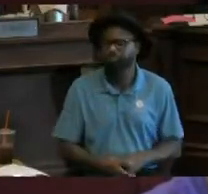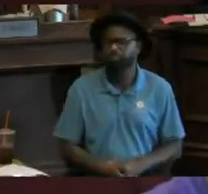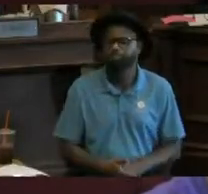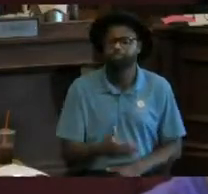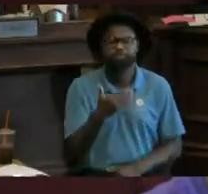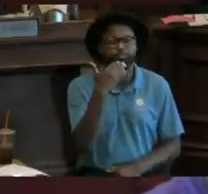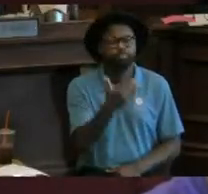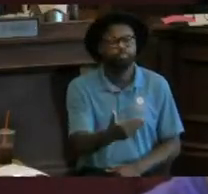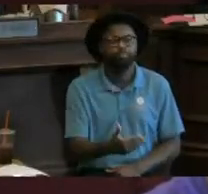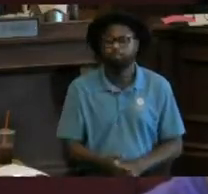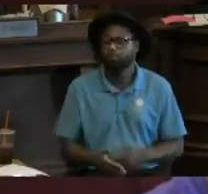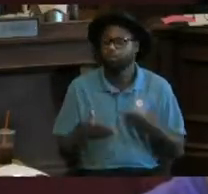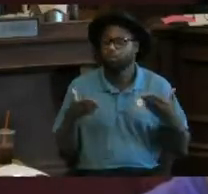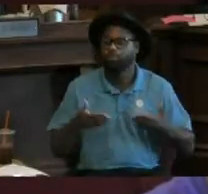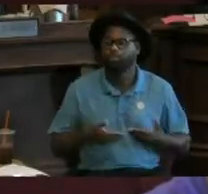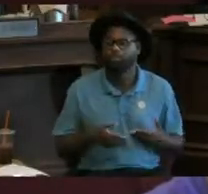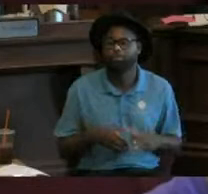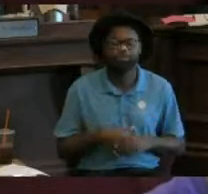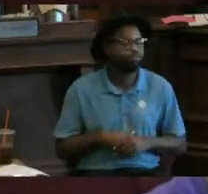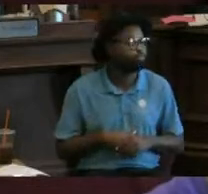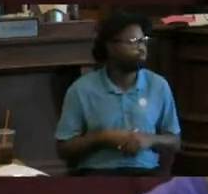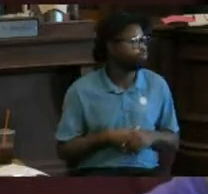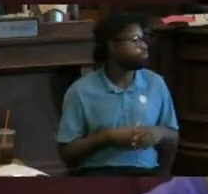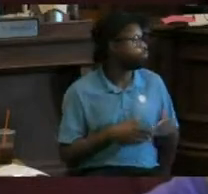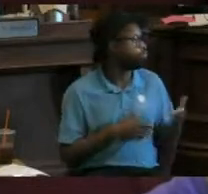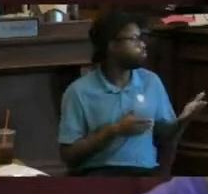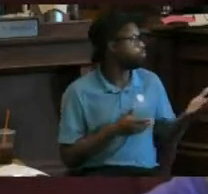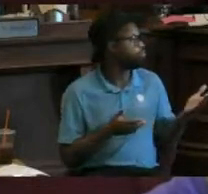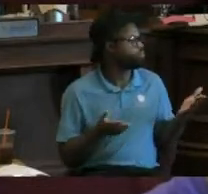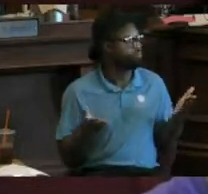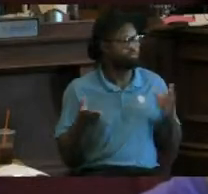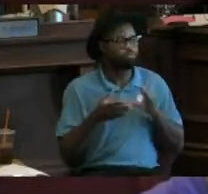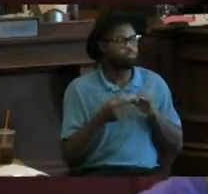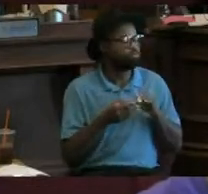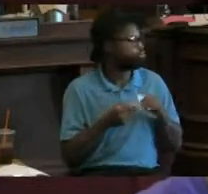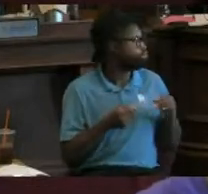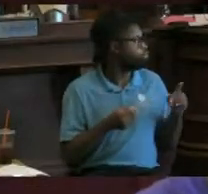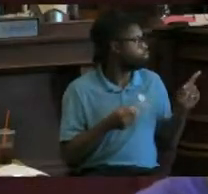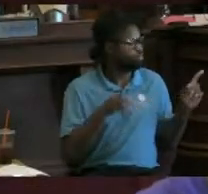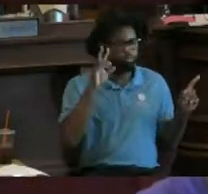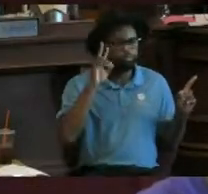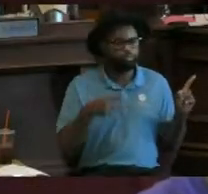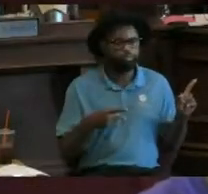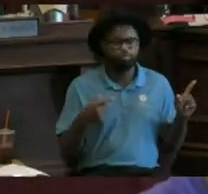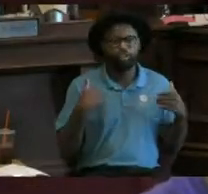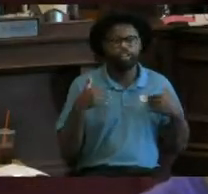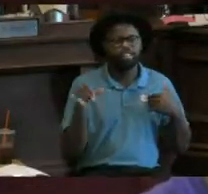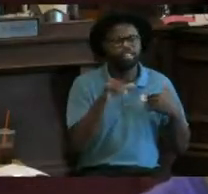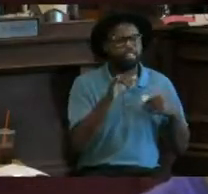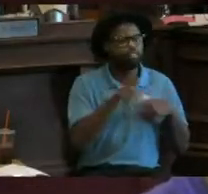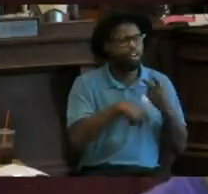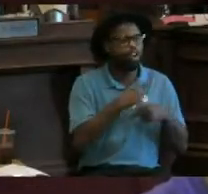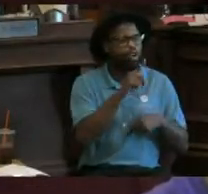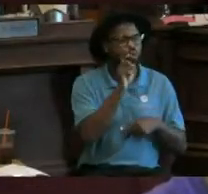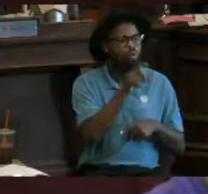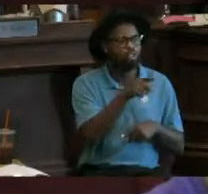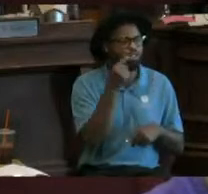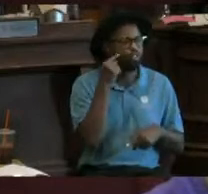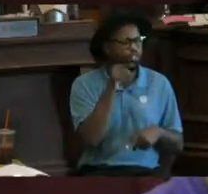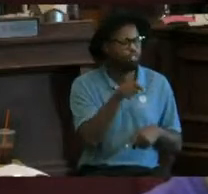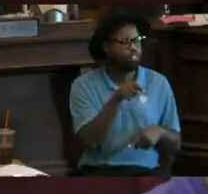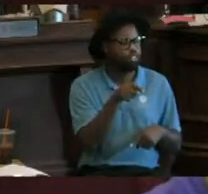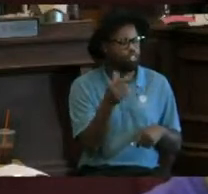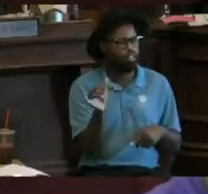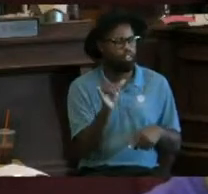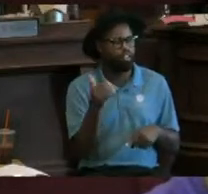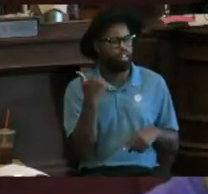Thank you. Do we have any council member, council vice president? I'll have the same question for this as well as I did for the